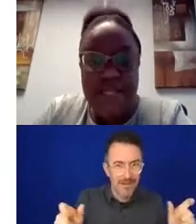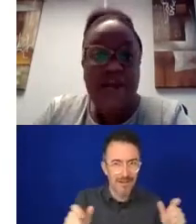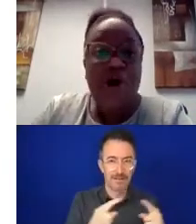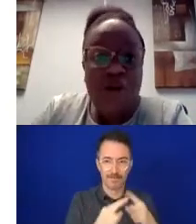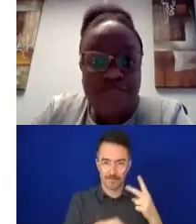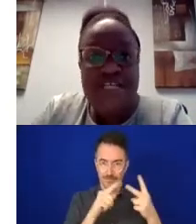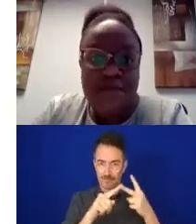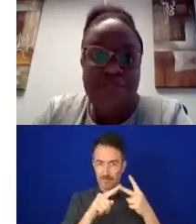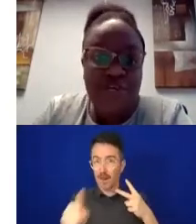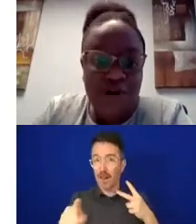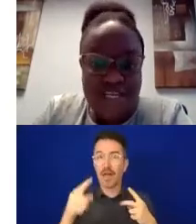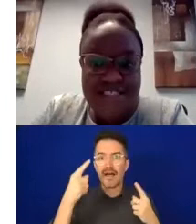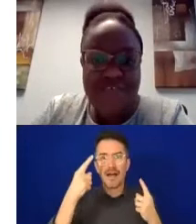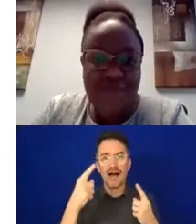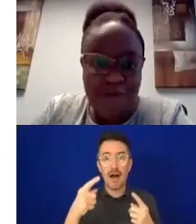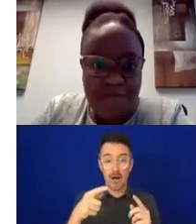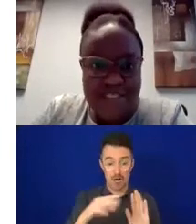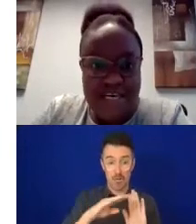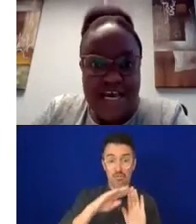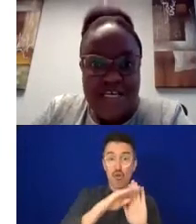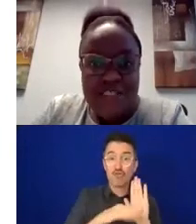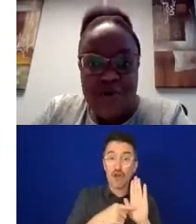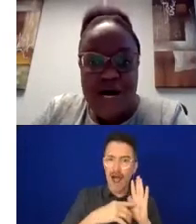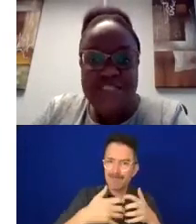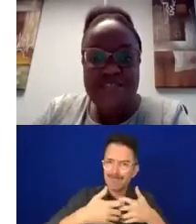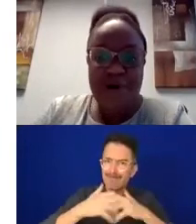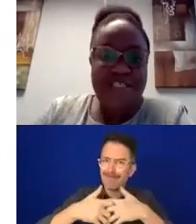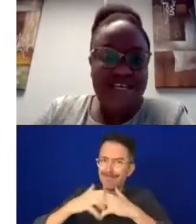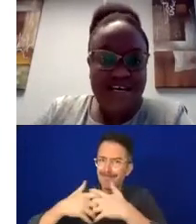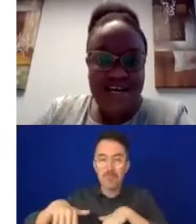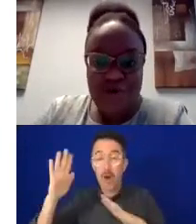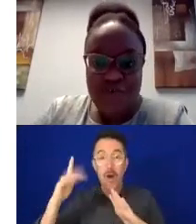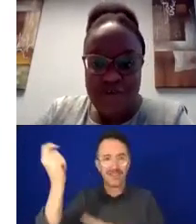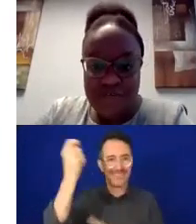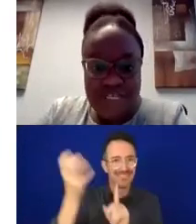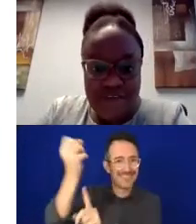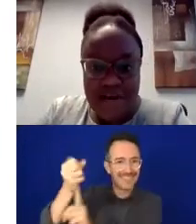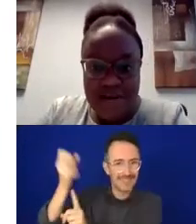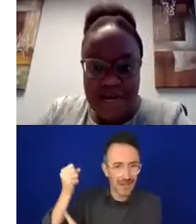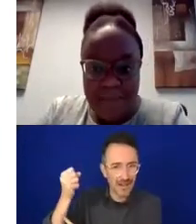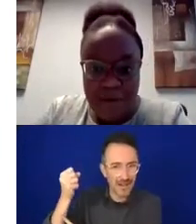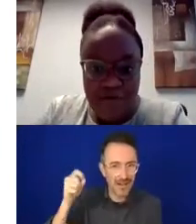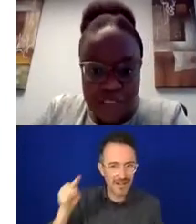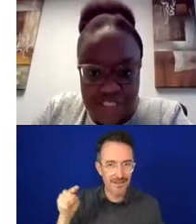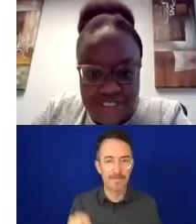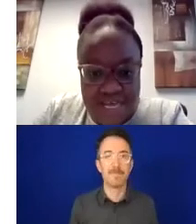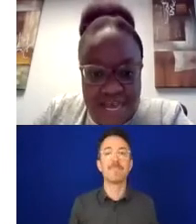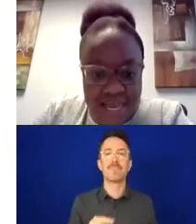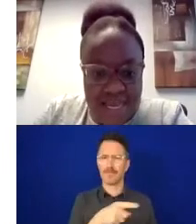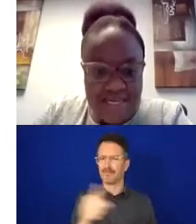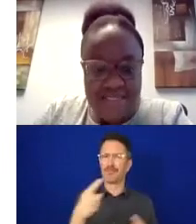advocacy. And all of this help to decolonize development. So I'll just pause here. I know we've been receiving a couple of